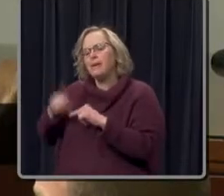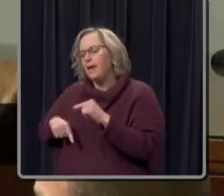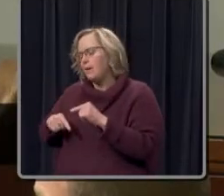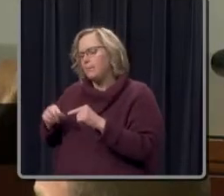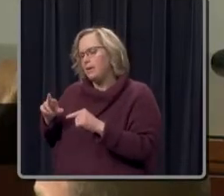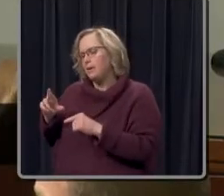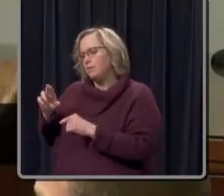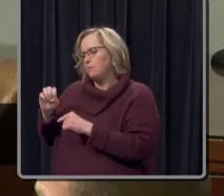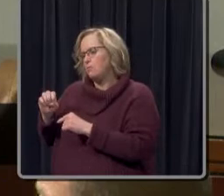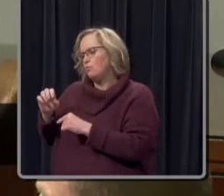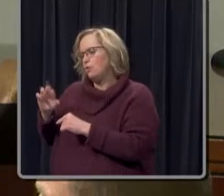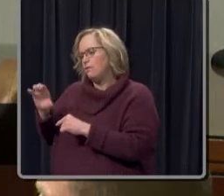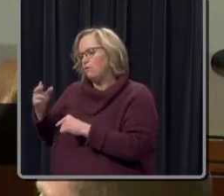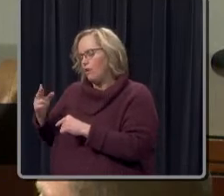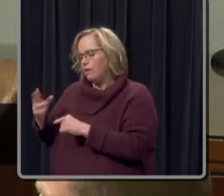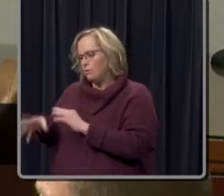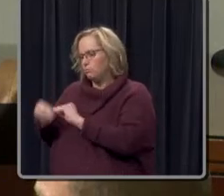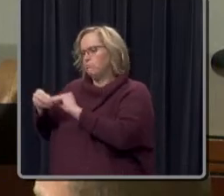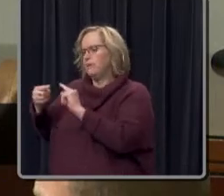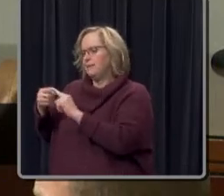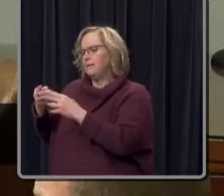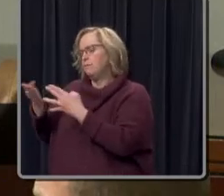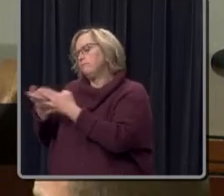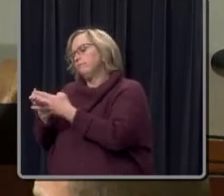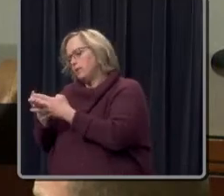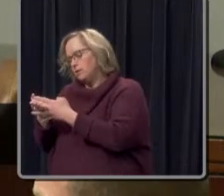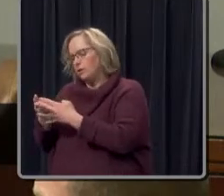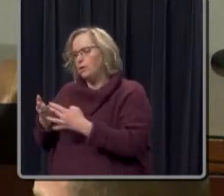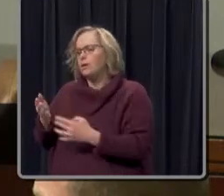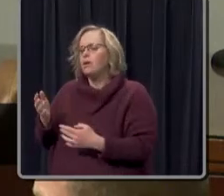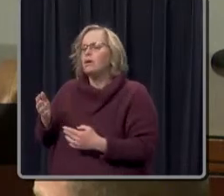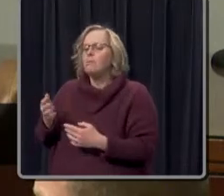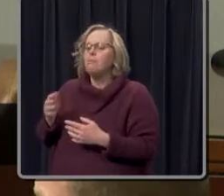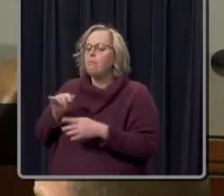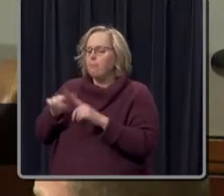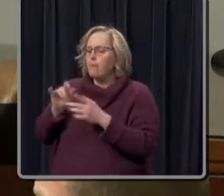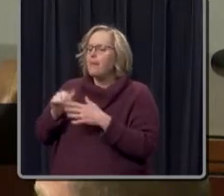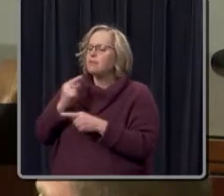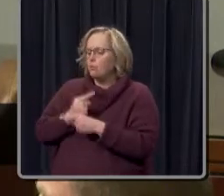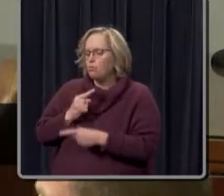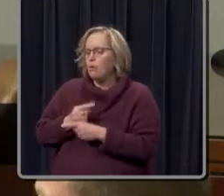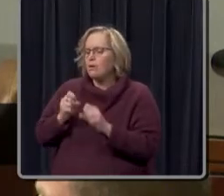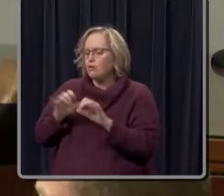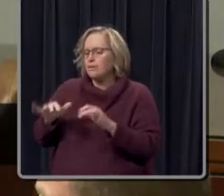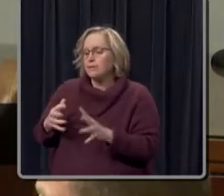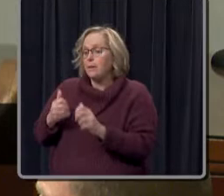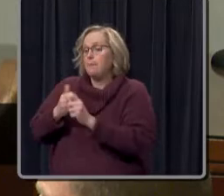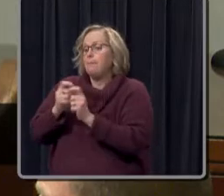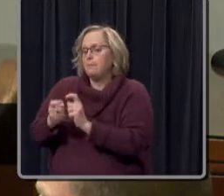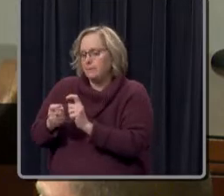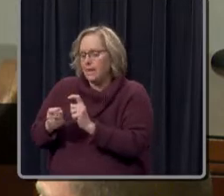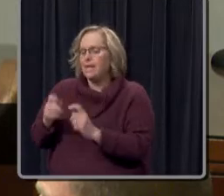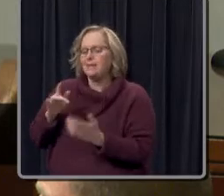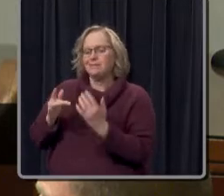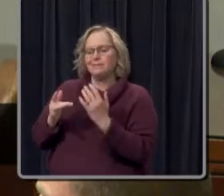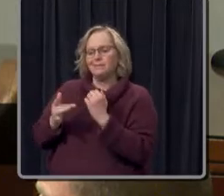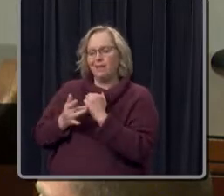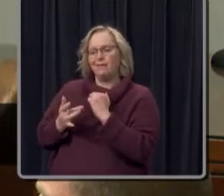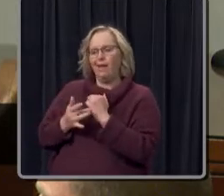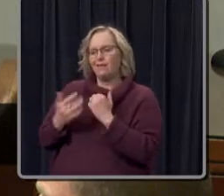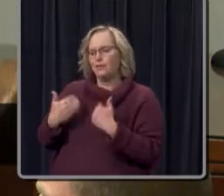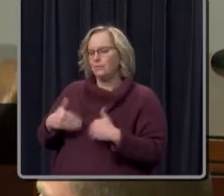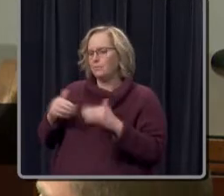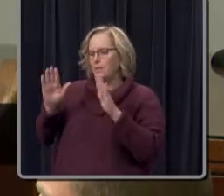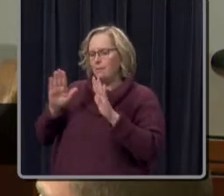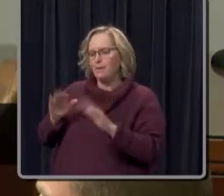got a credit for a class or not. But no, that is a regular system update, and our technology department has been amazing in working with ION to make sure that